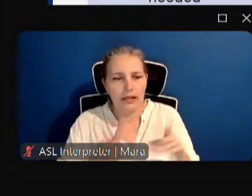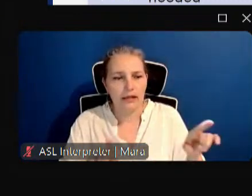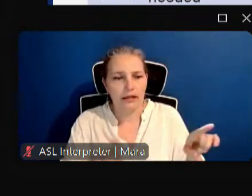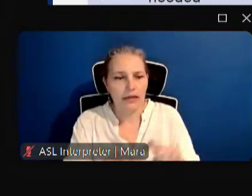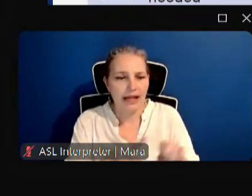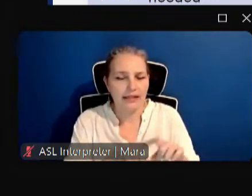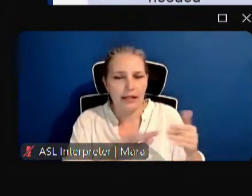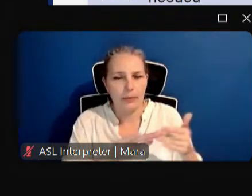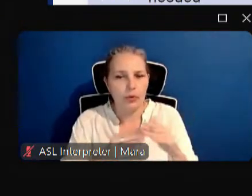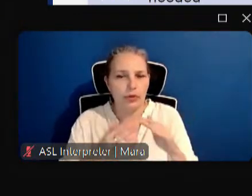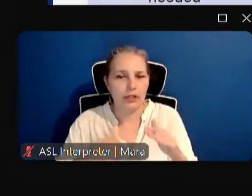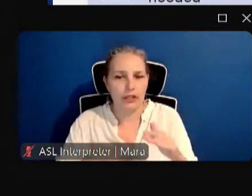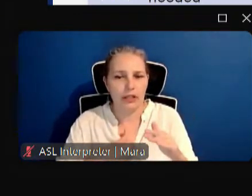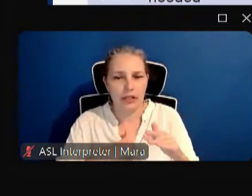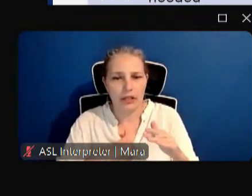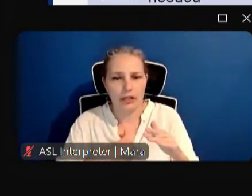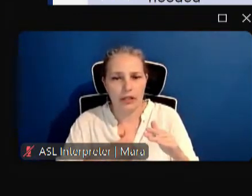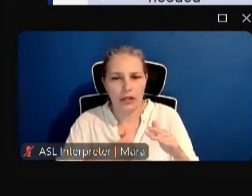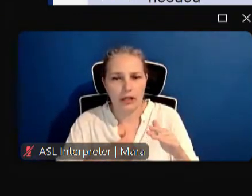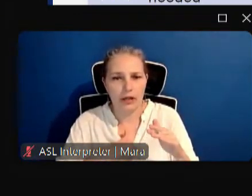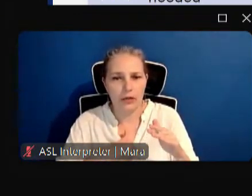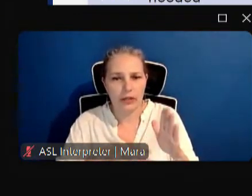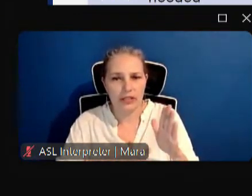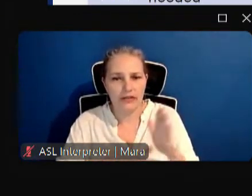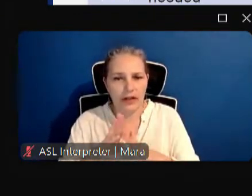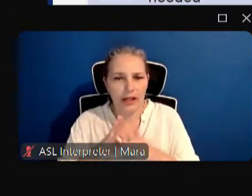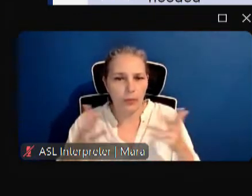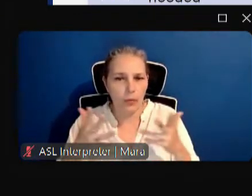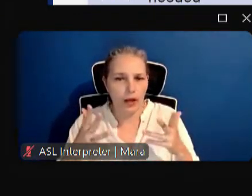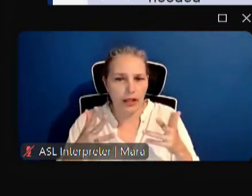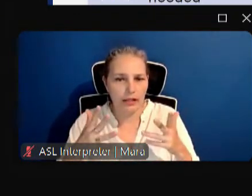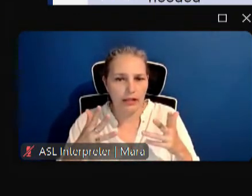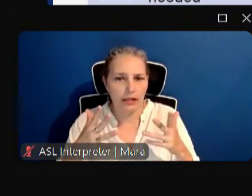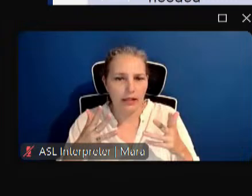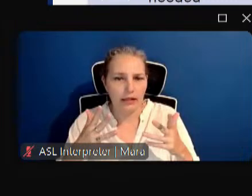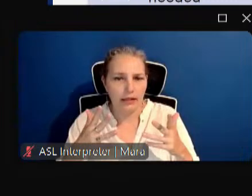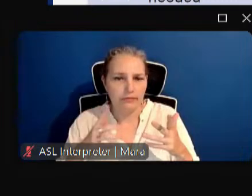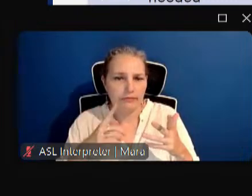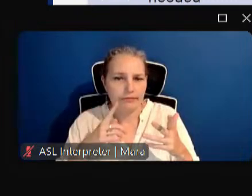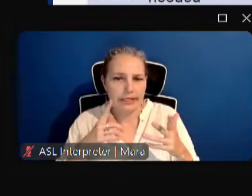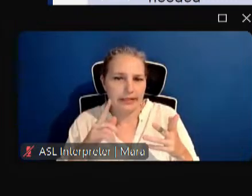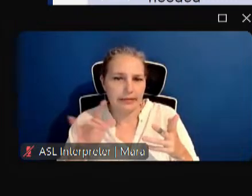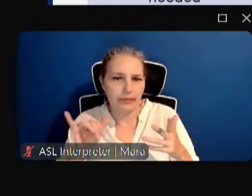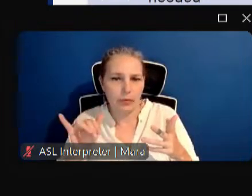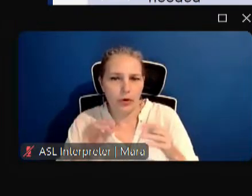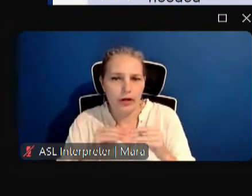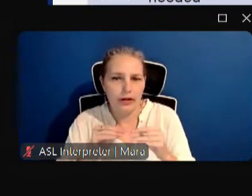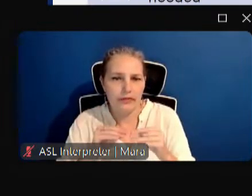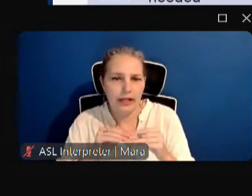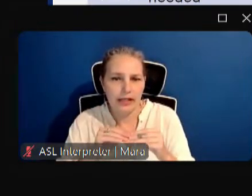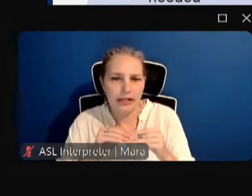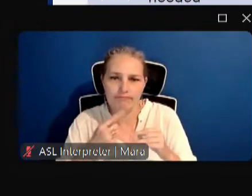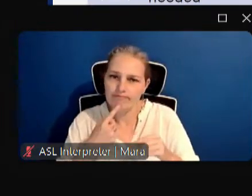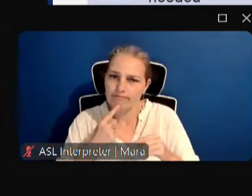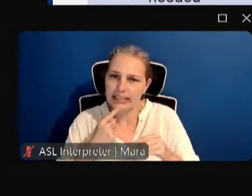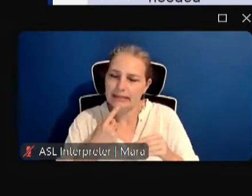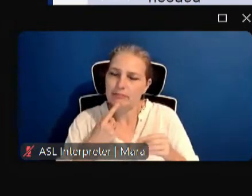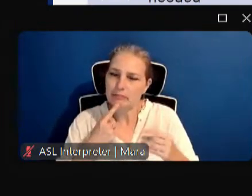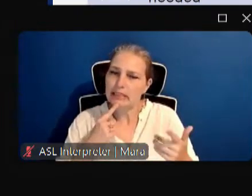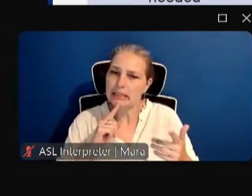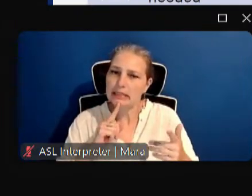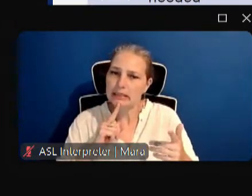we've developed what we believe is a sensitive approach to dealing with the issue. And that approach includes